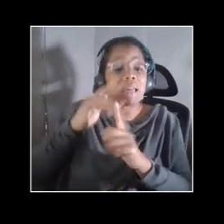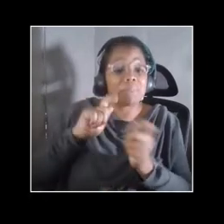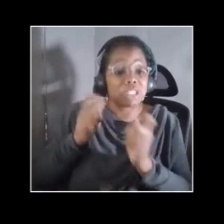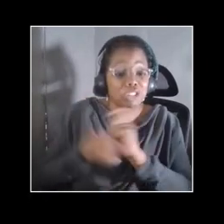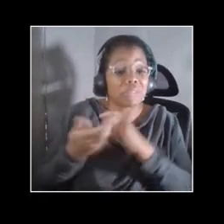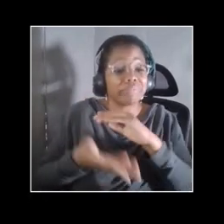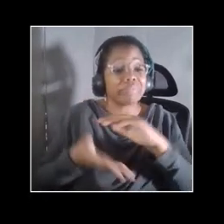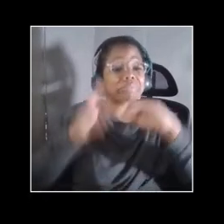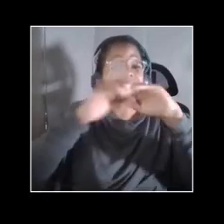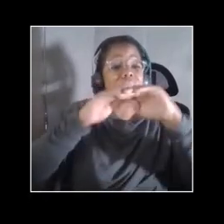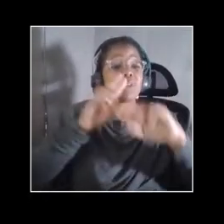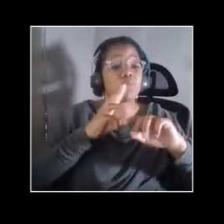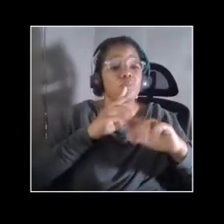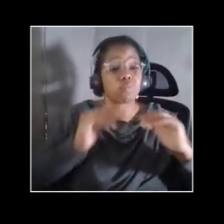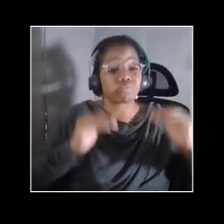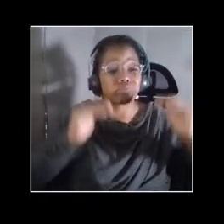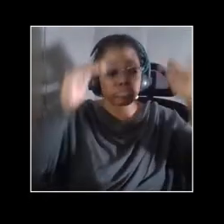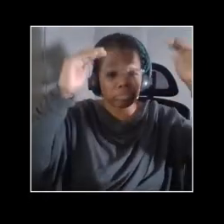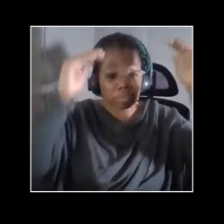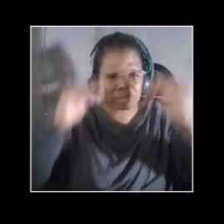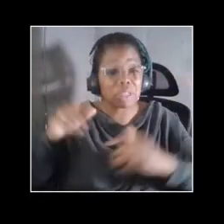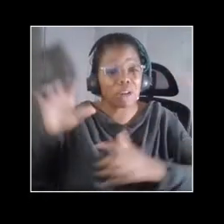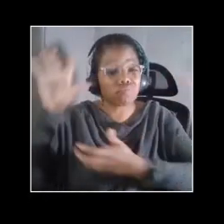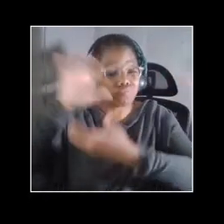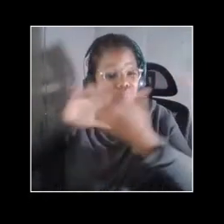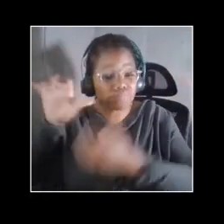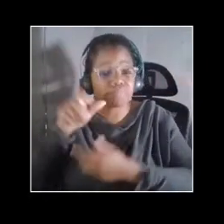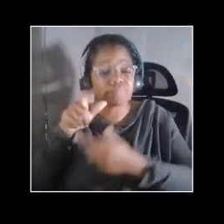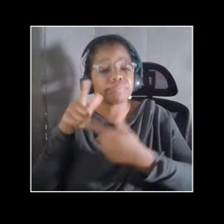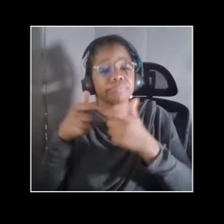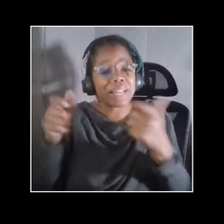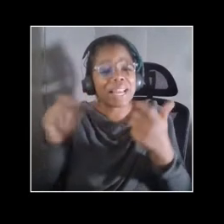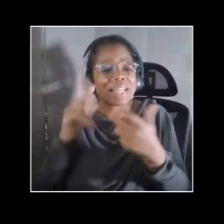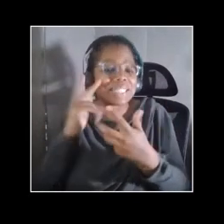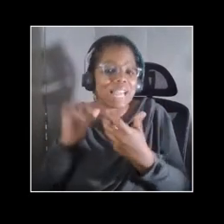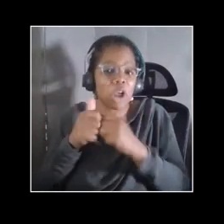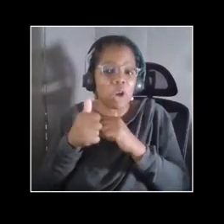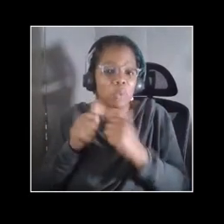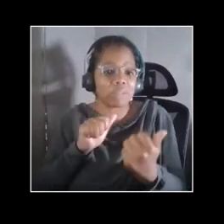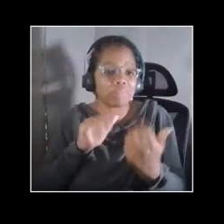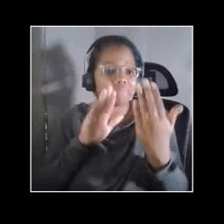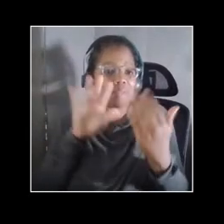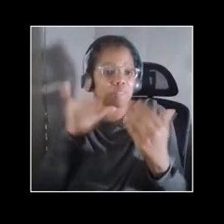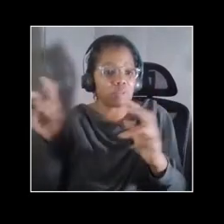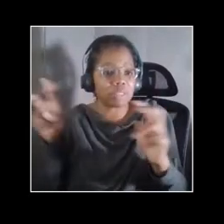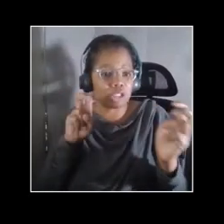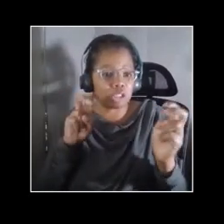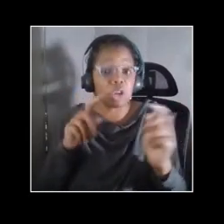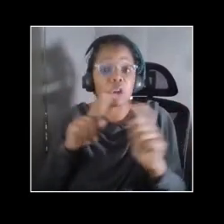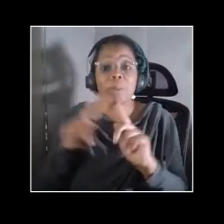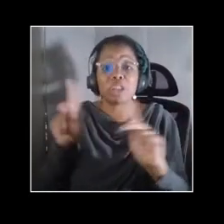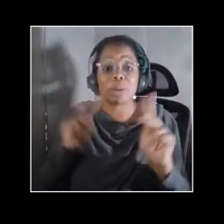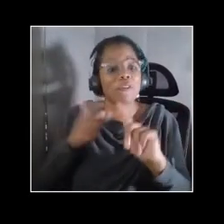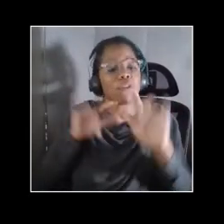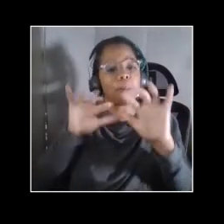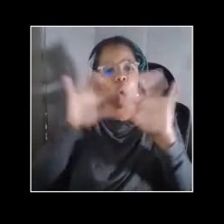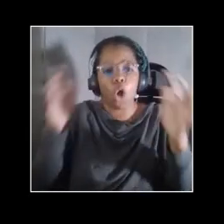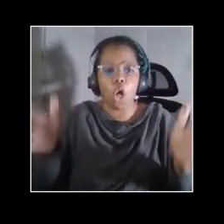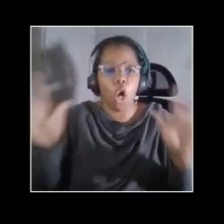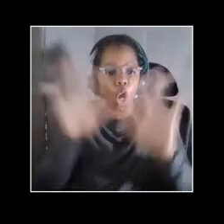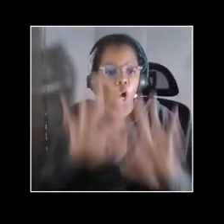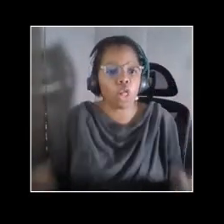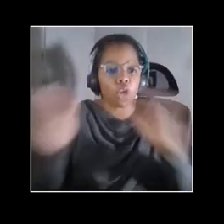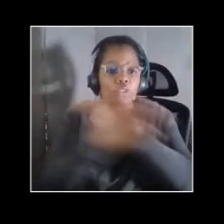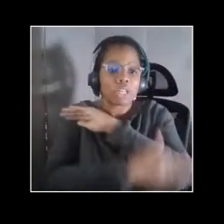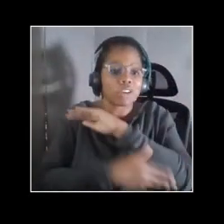storm events, and really what we can do and think about the infrastructure to help with these issues. However, there were people from all over the country, from